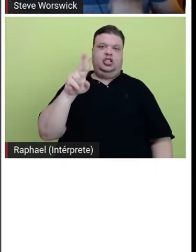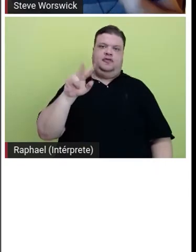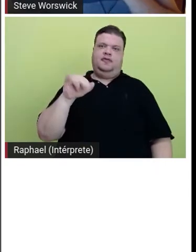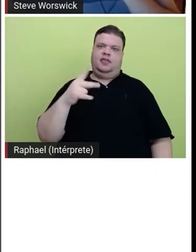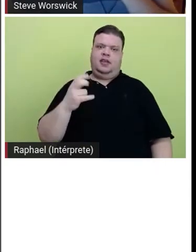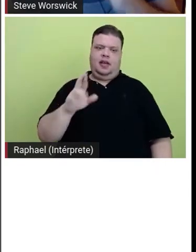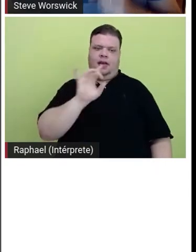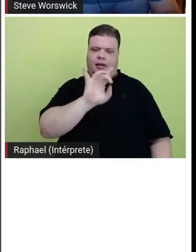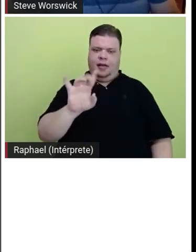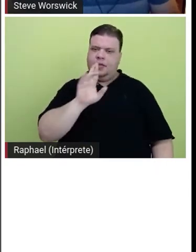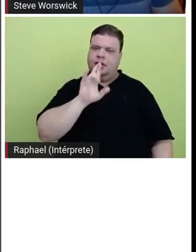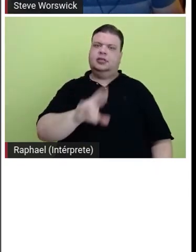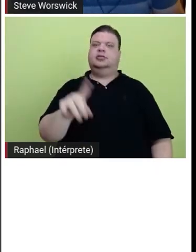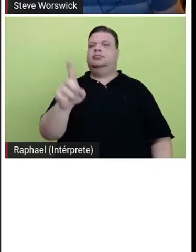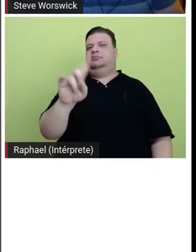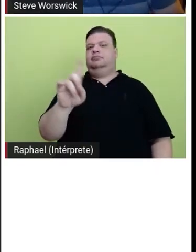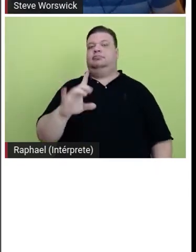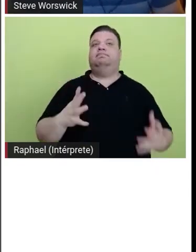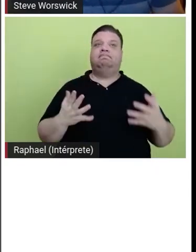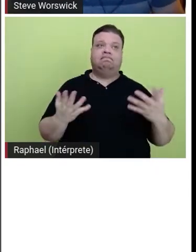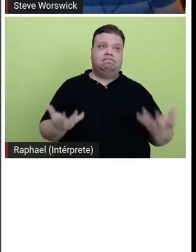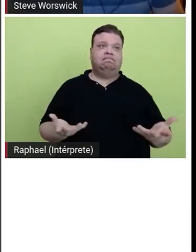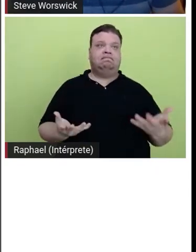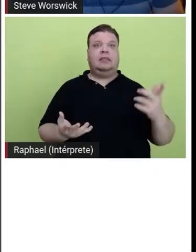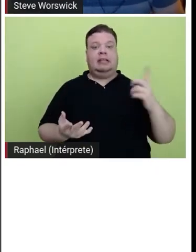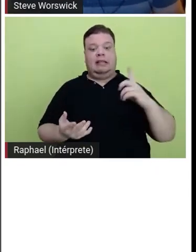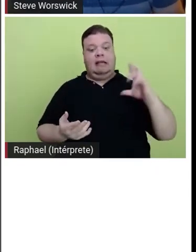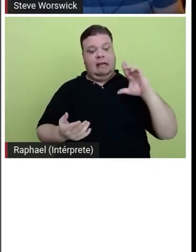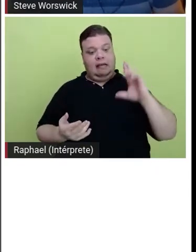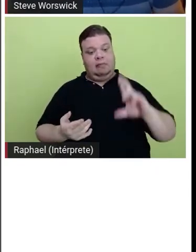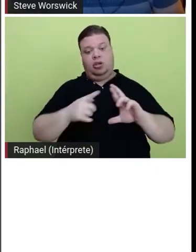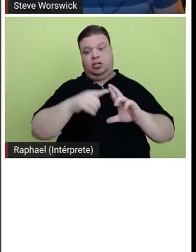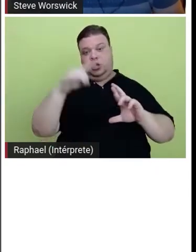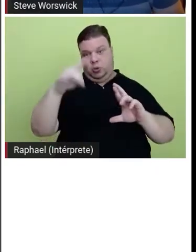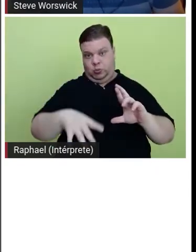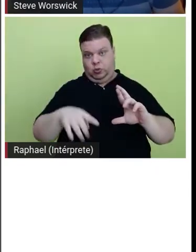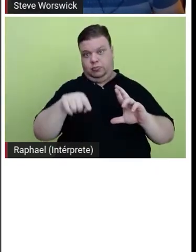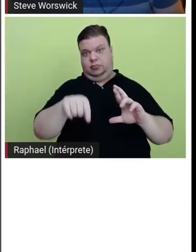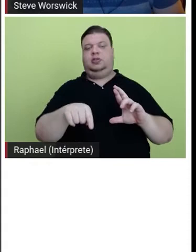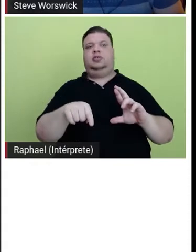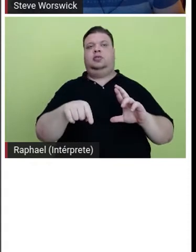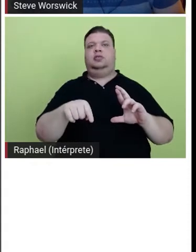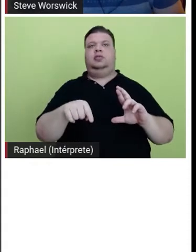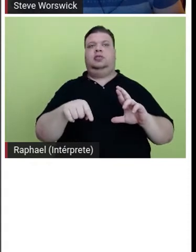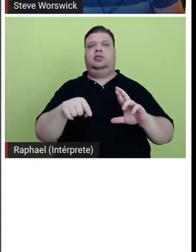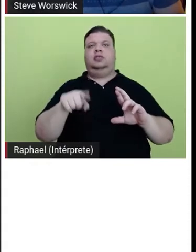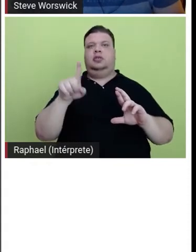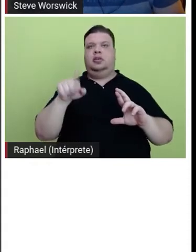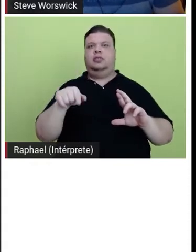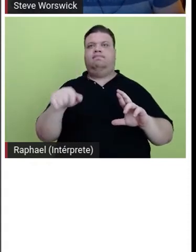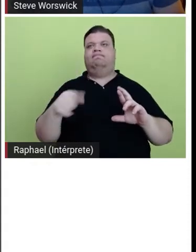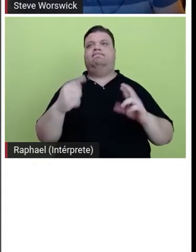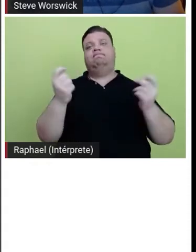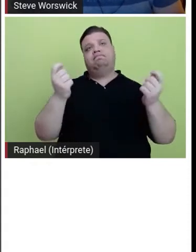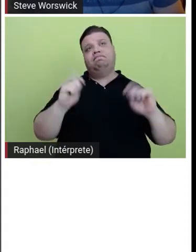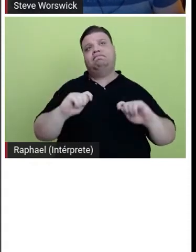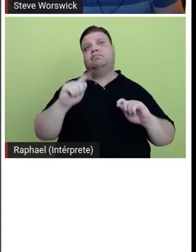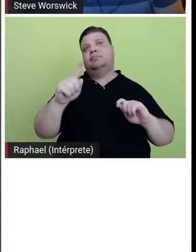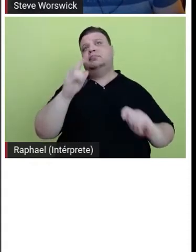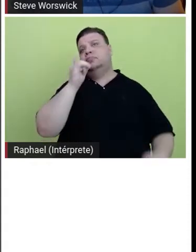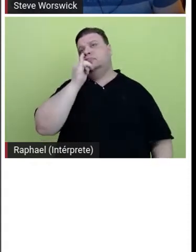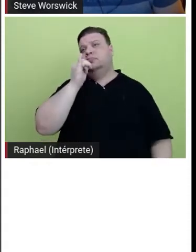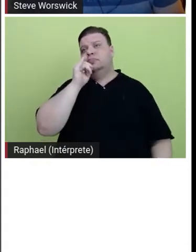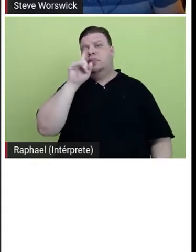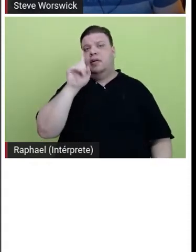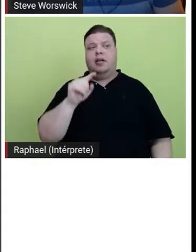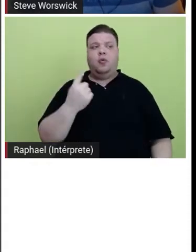used a chatbot. Someone said I got scammed, and the PayPal bot said great. Not ideal, not really